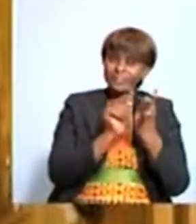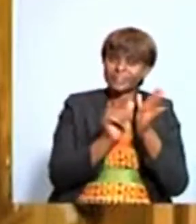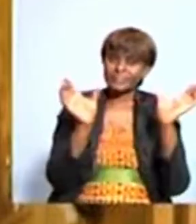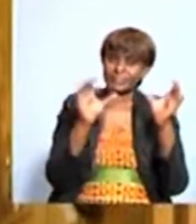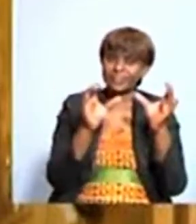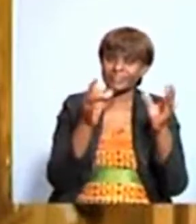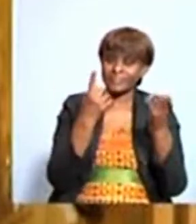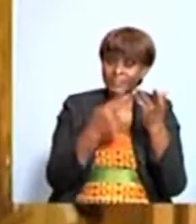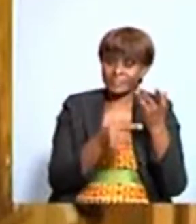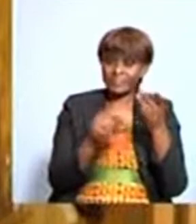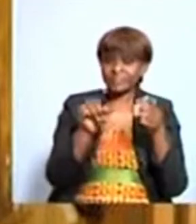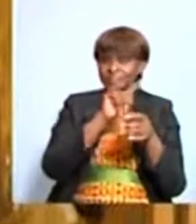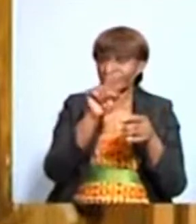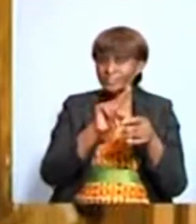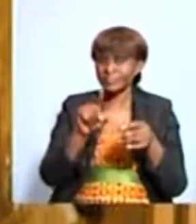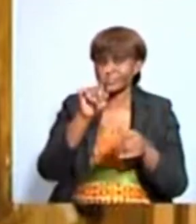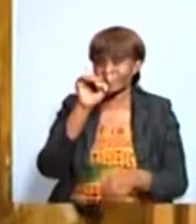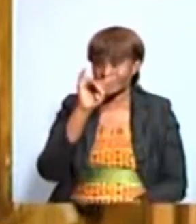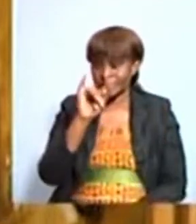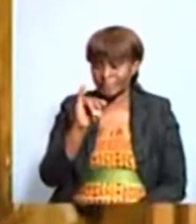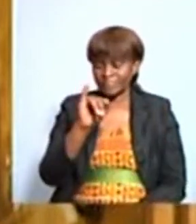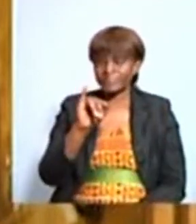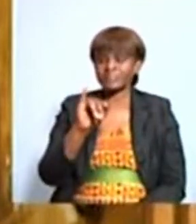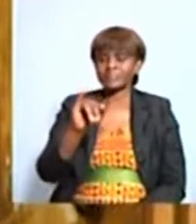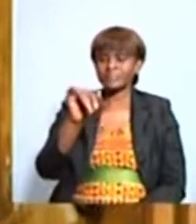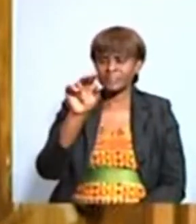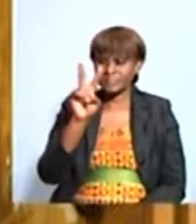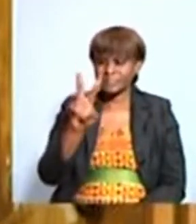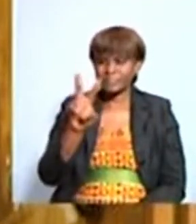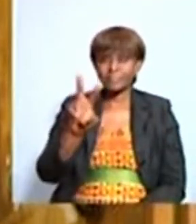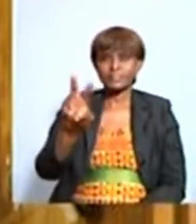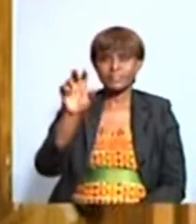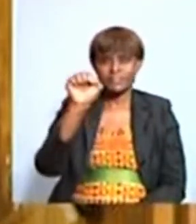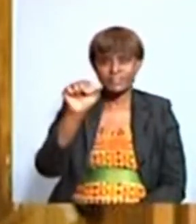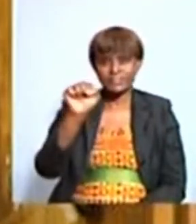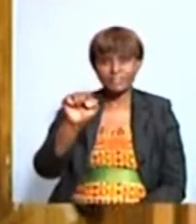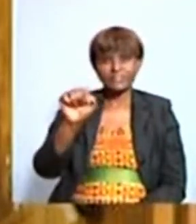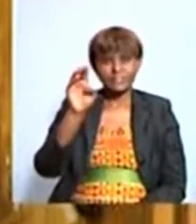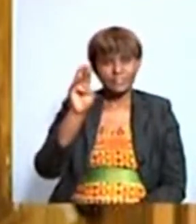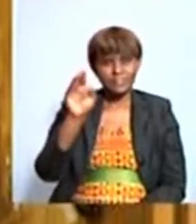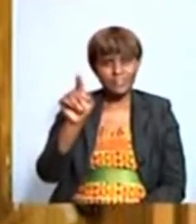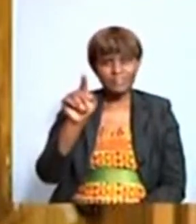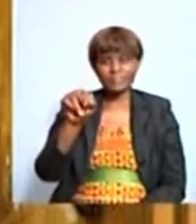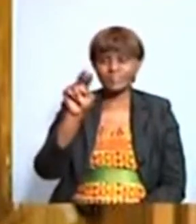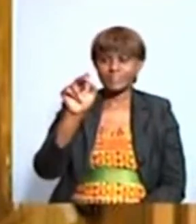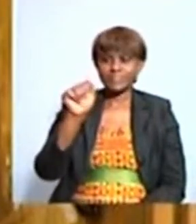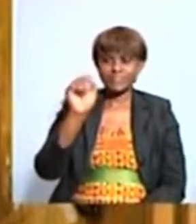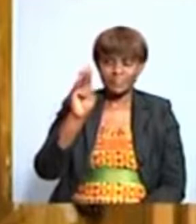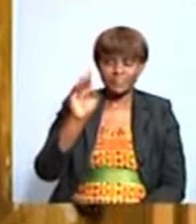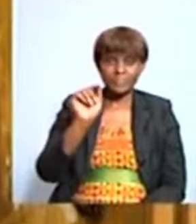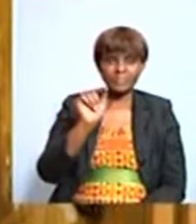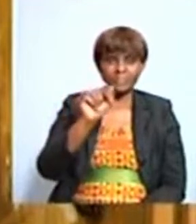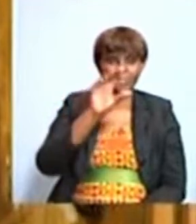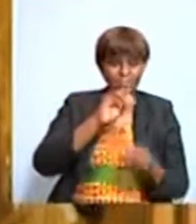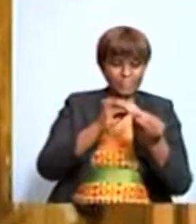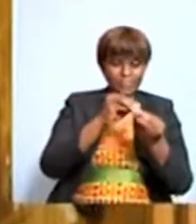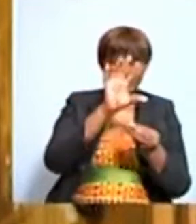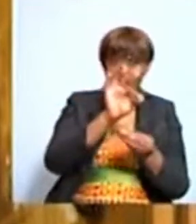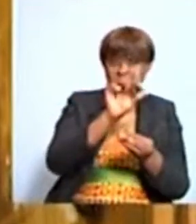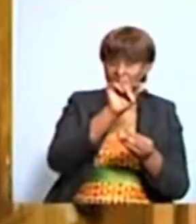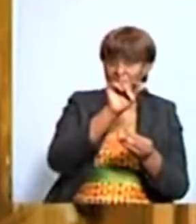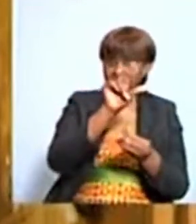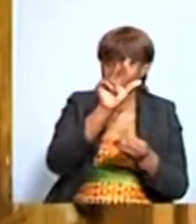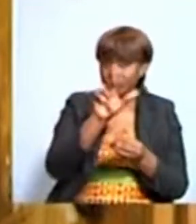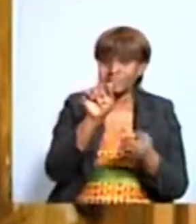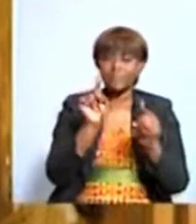committee stage was the Zambia Institute of Valuation Surveyors Bill, National Assembly Bill number 9 of 2023. It has